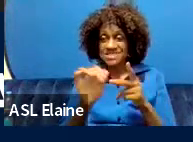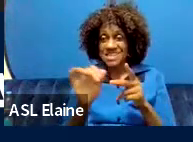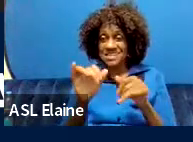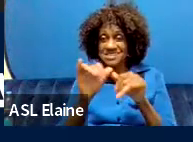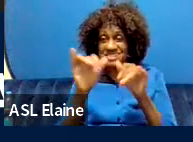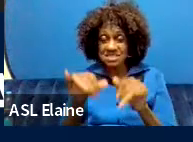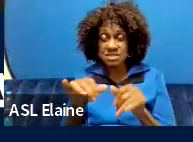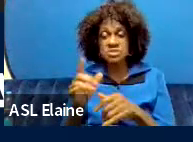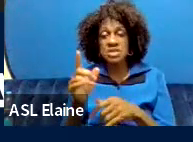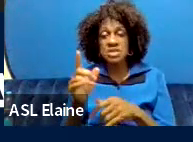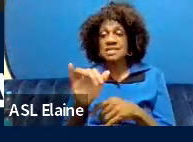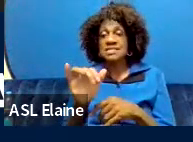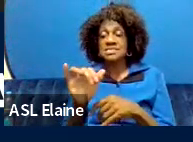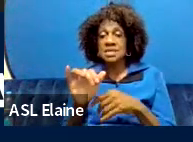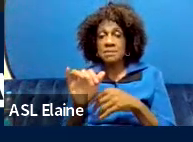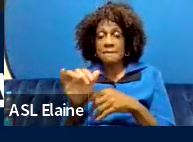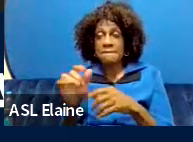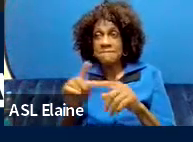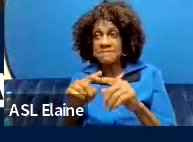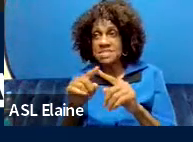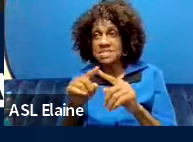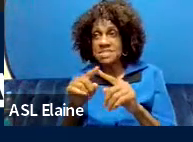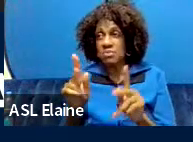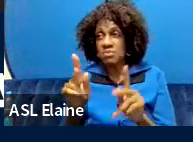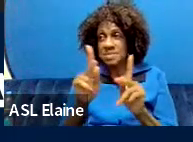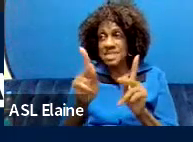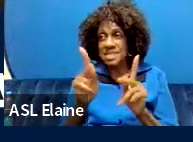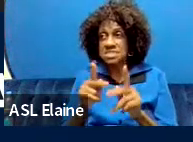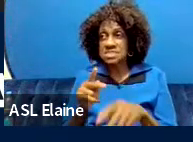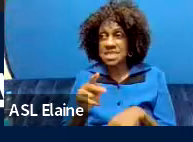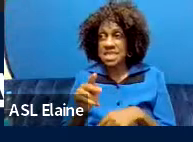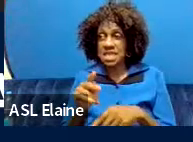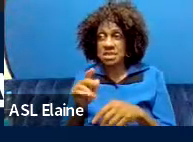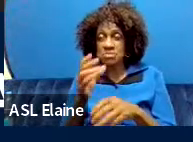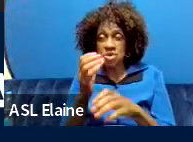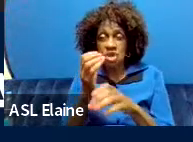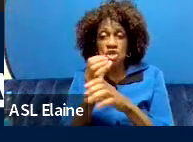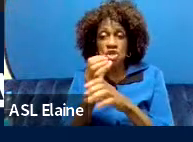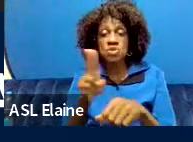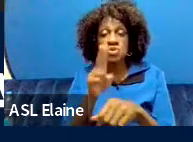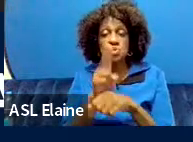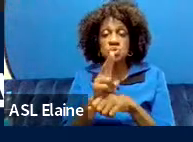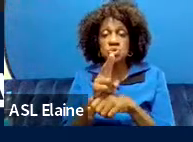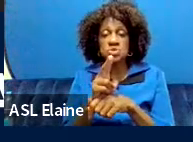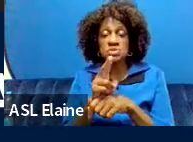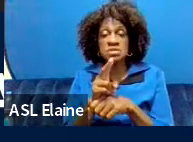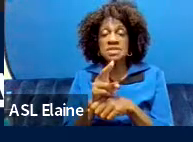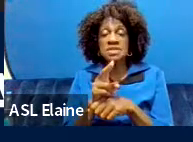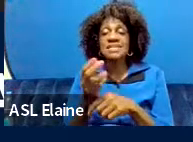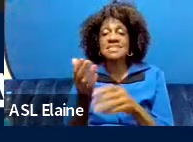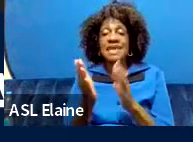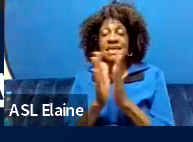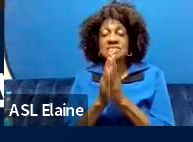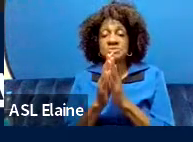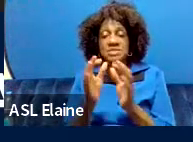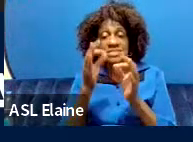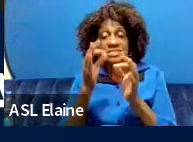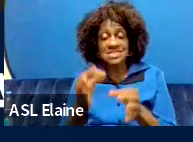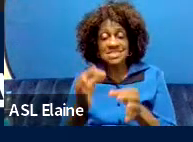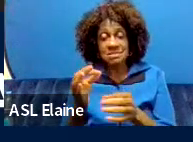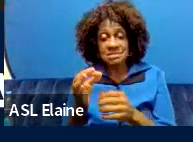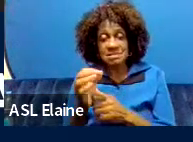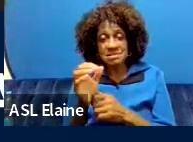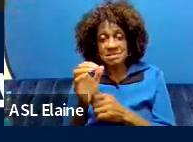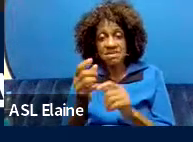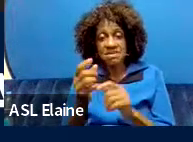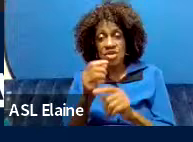as well as manufacturers of products and vehicles used in transportation systems, can request a determination of equivalent facilitation